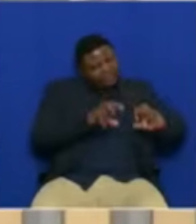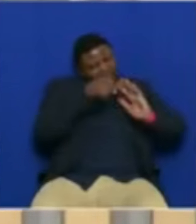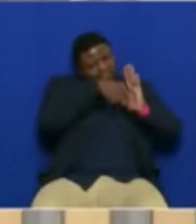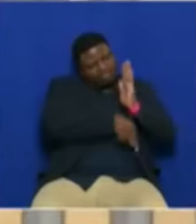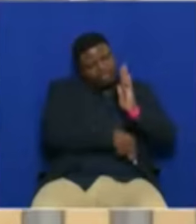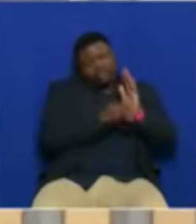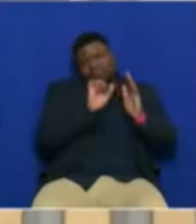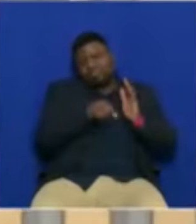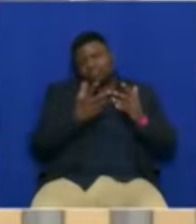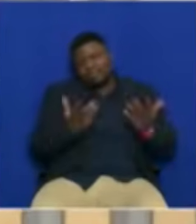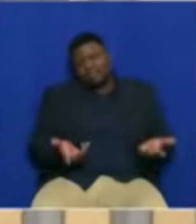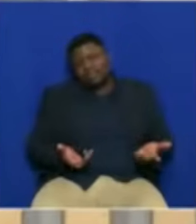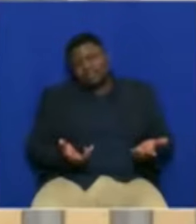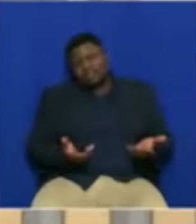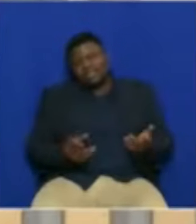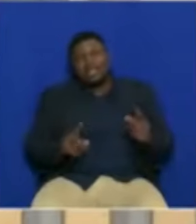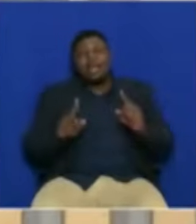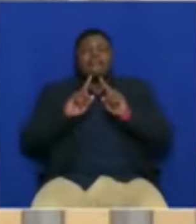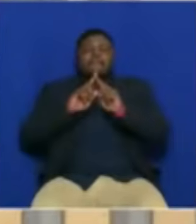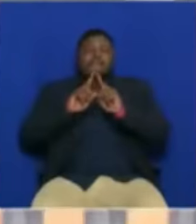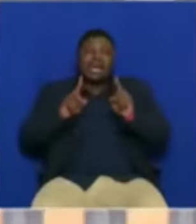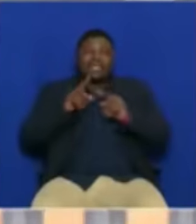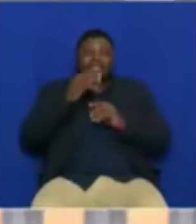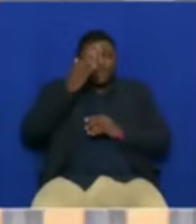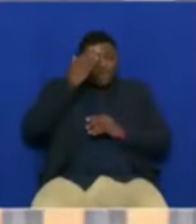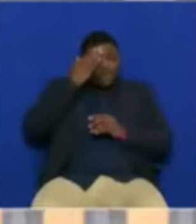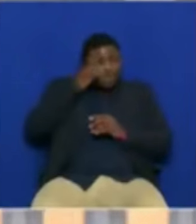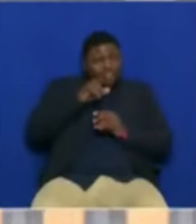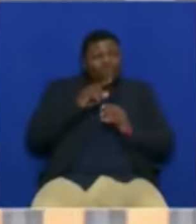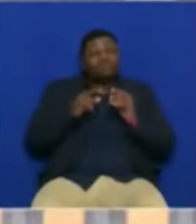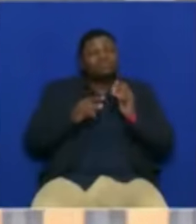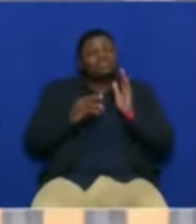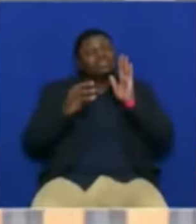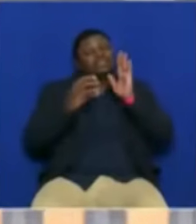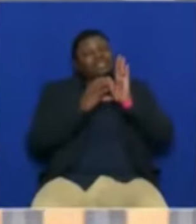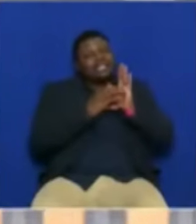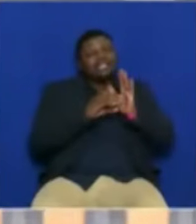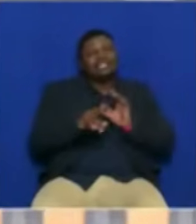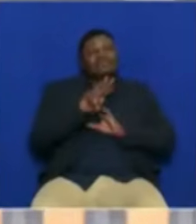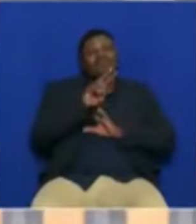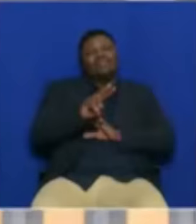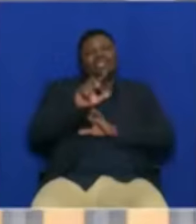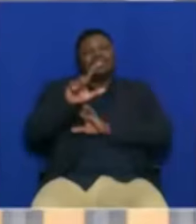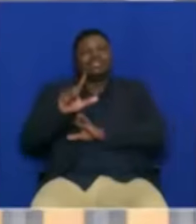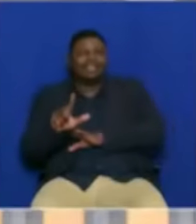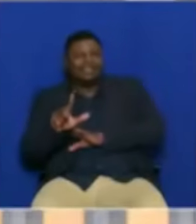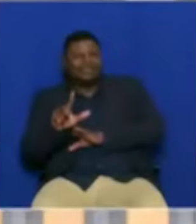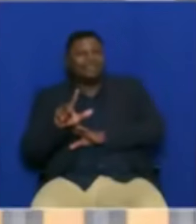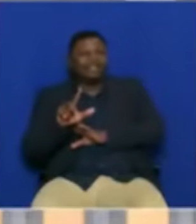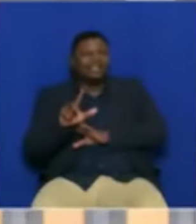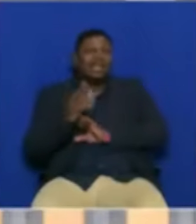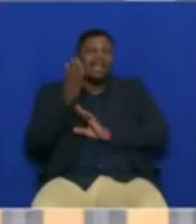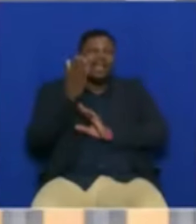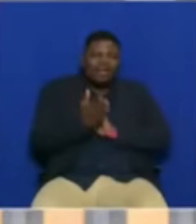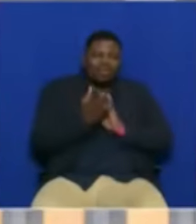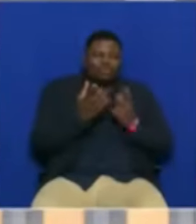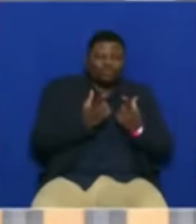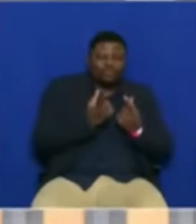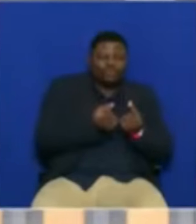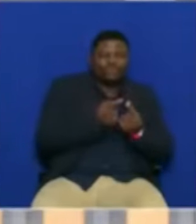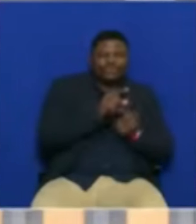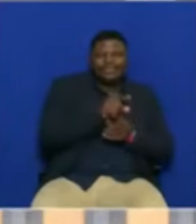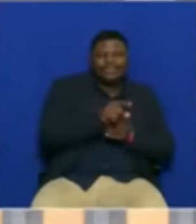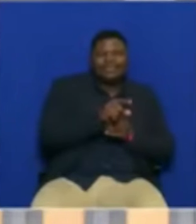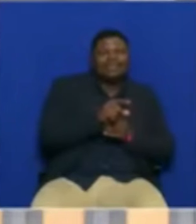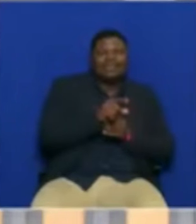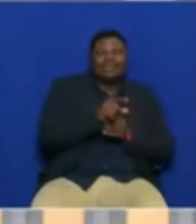know what the provisions of Section 27 are for purposes of making a referral, and up to now you